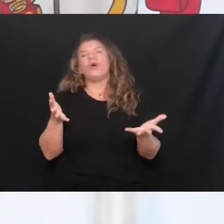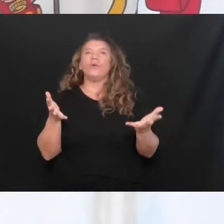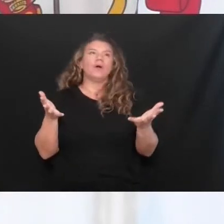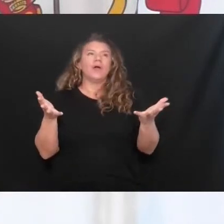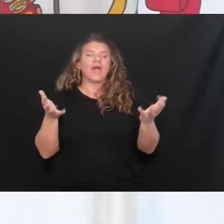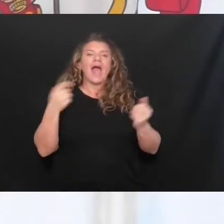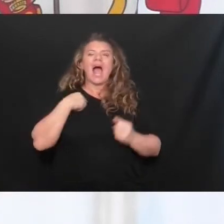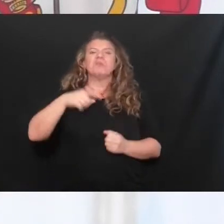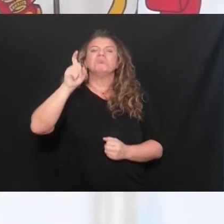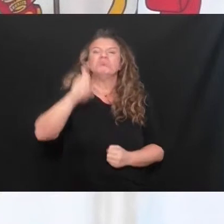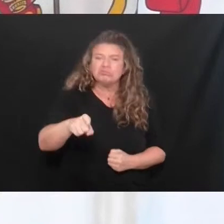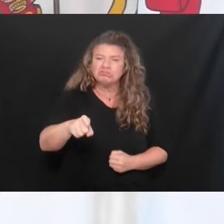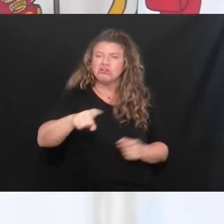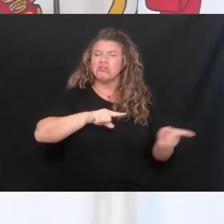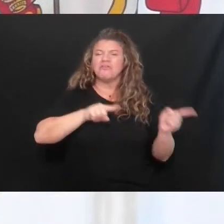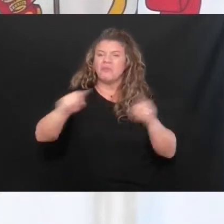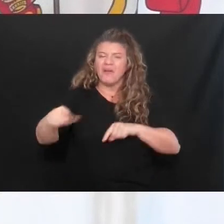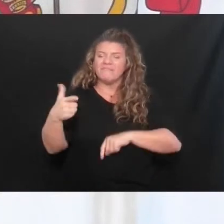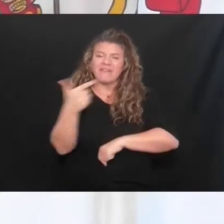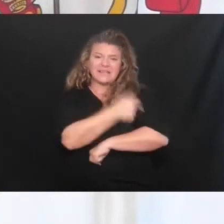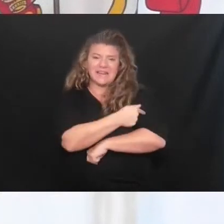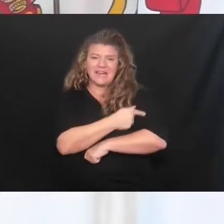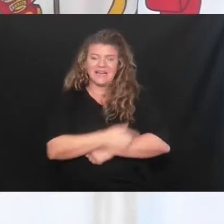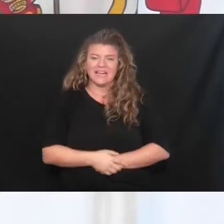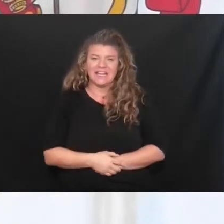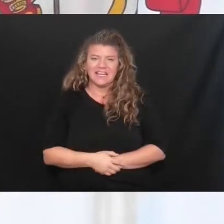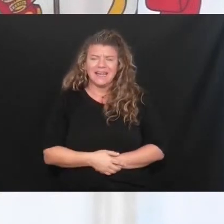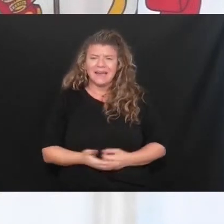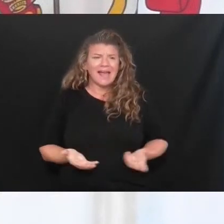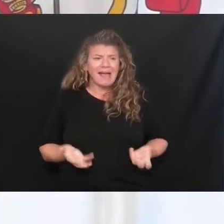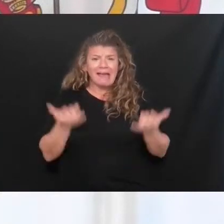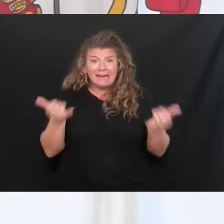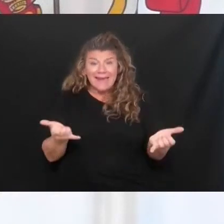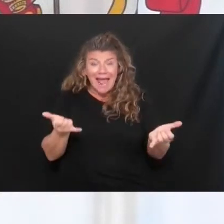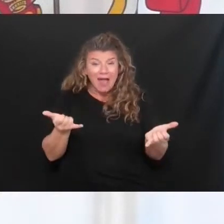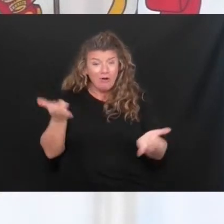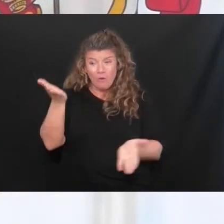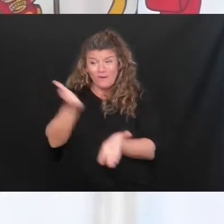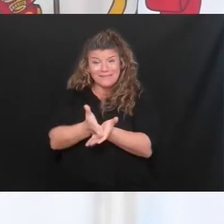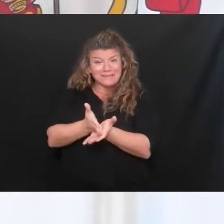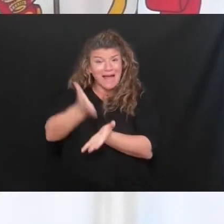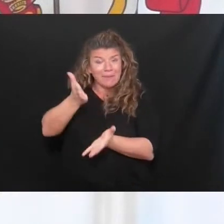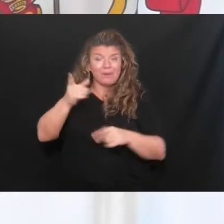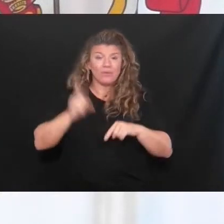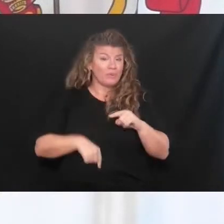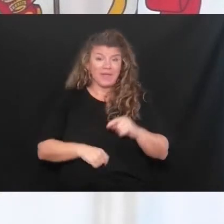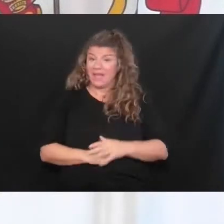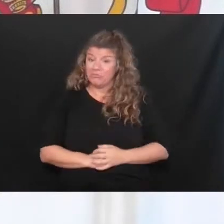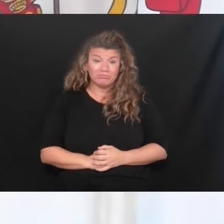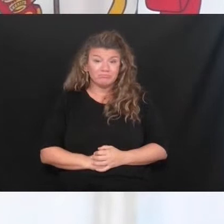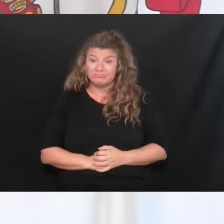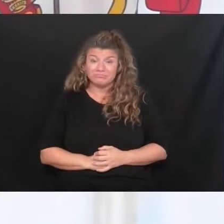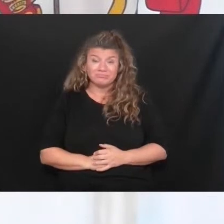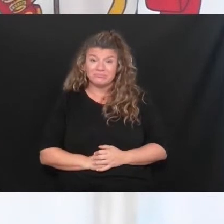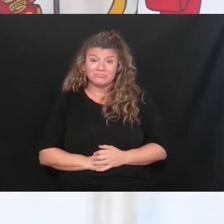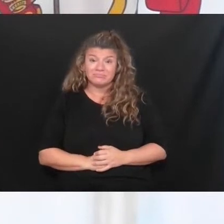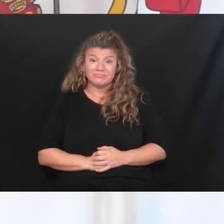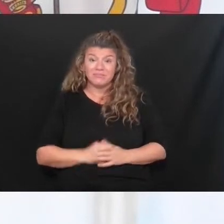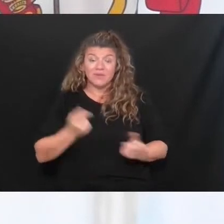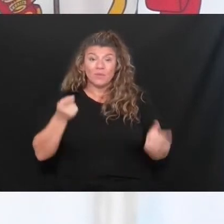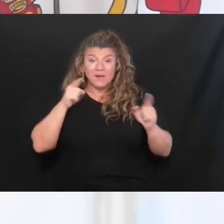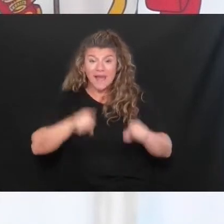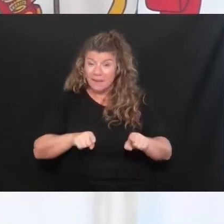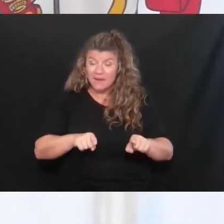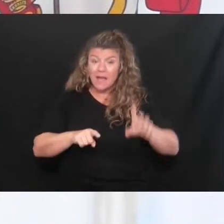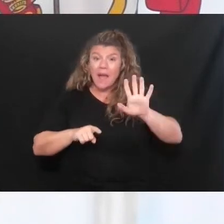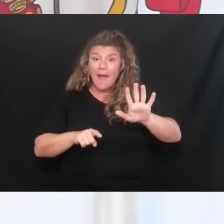should have gotten vaccinated. You can't stop this now, what's happened in West Virginia. But